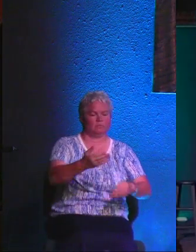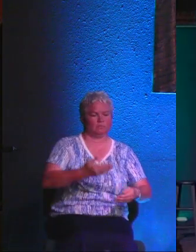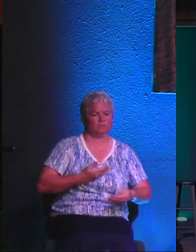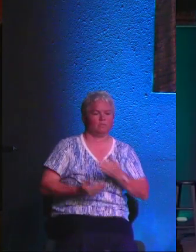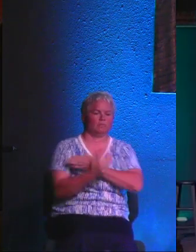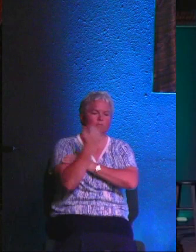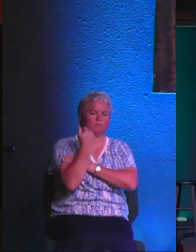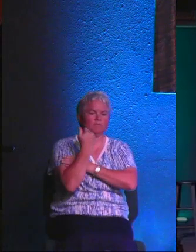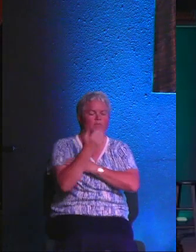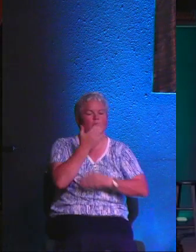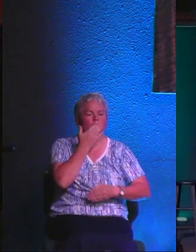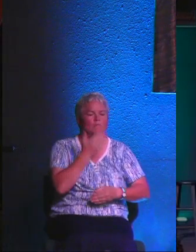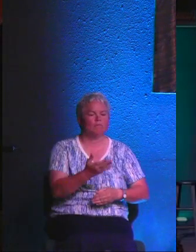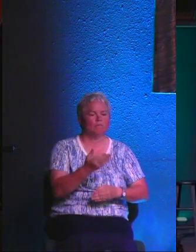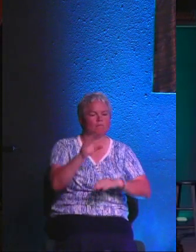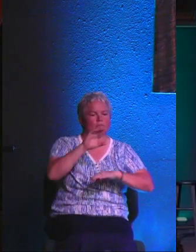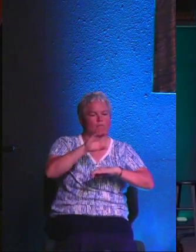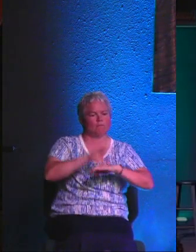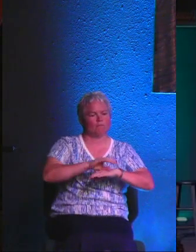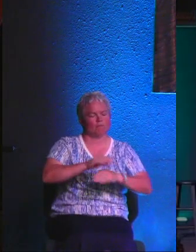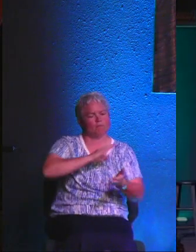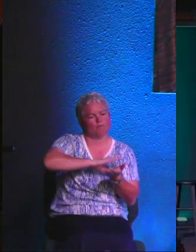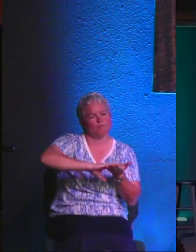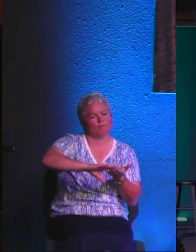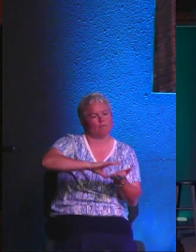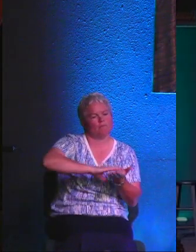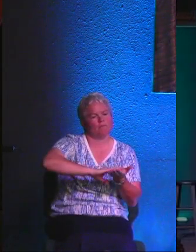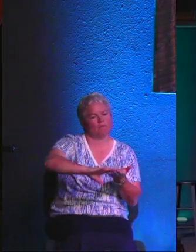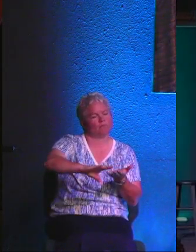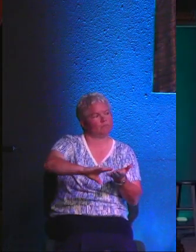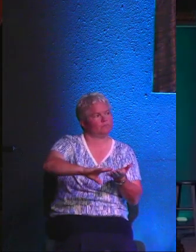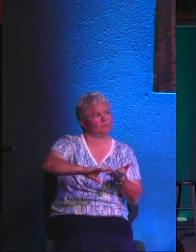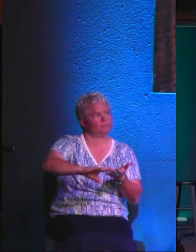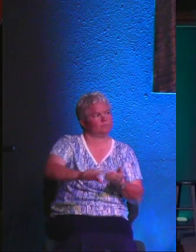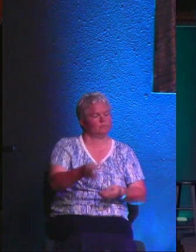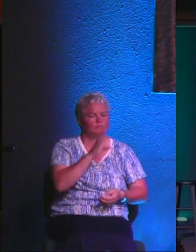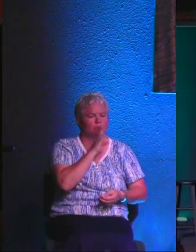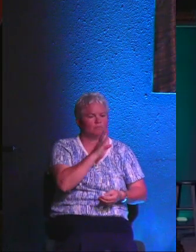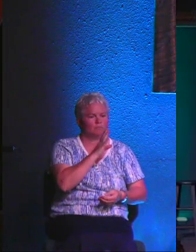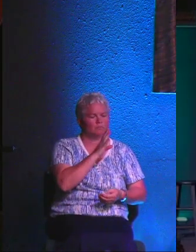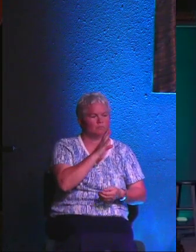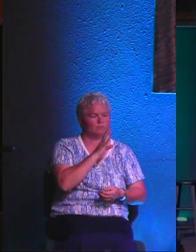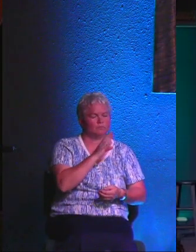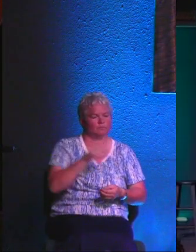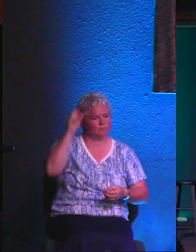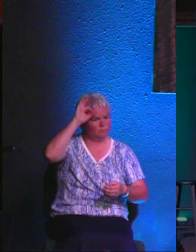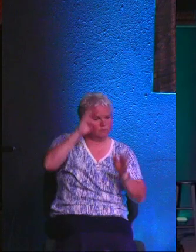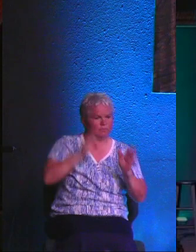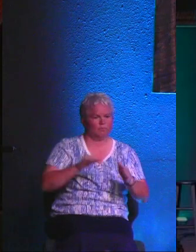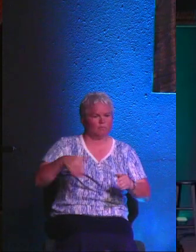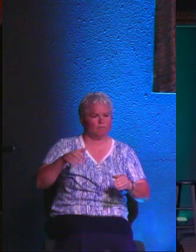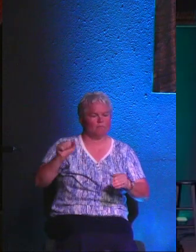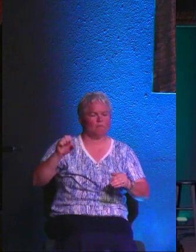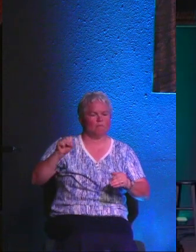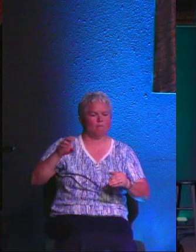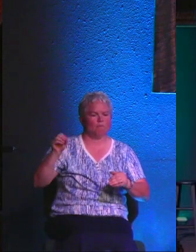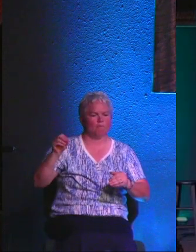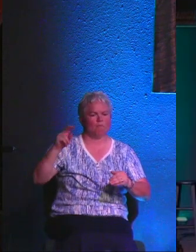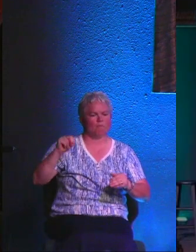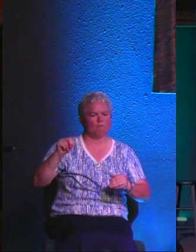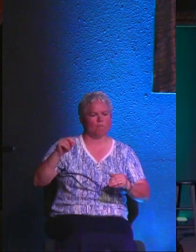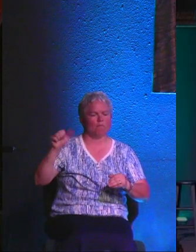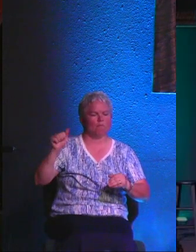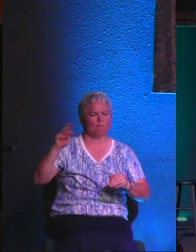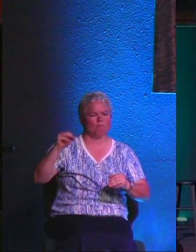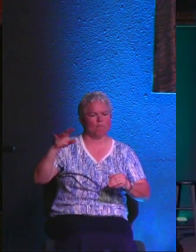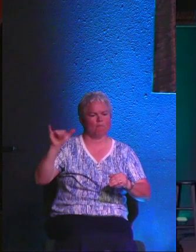Well, good morning, church. It's so nice to be here with you. I spoke to a few of you and Pastor Jason and Amy. It is like